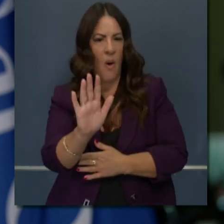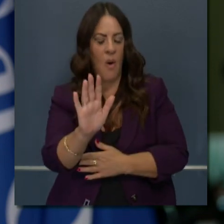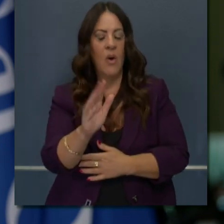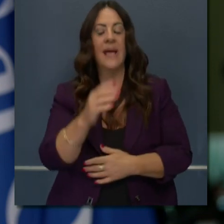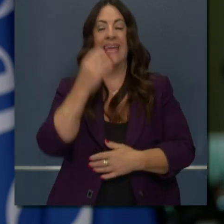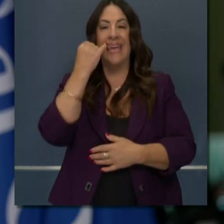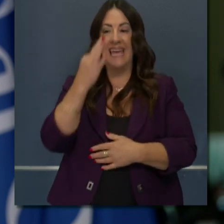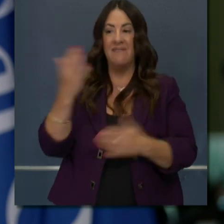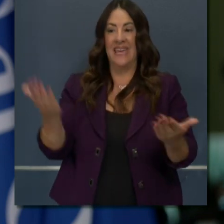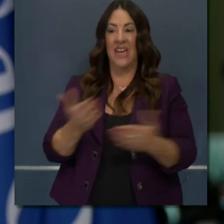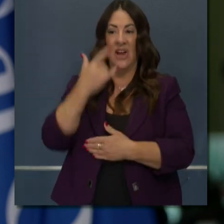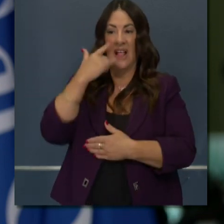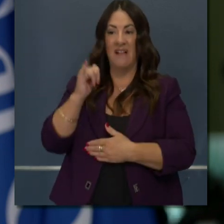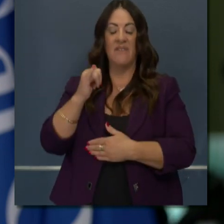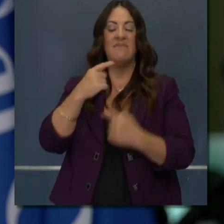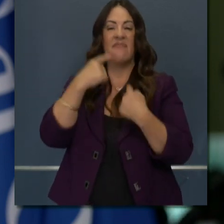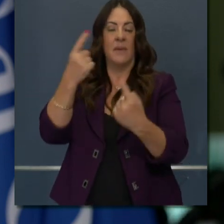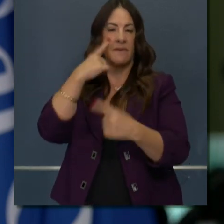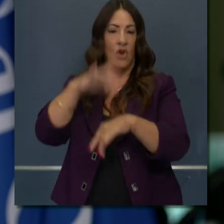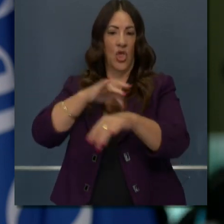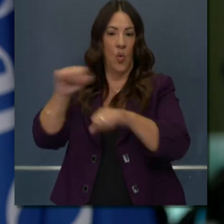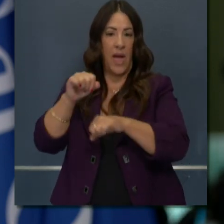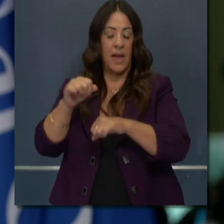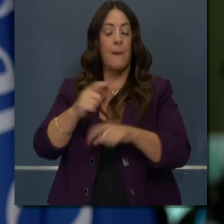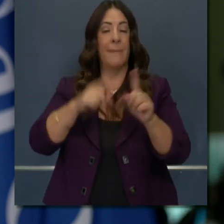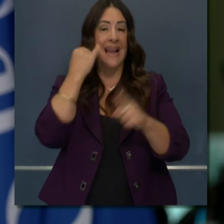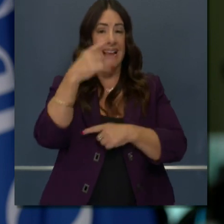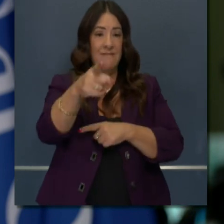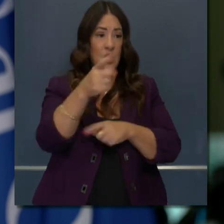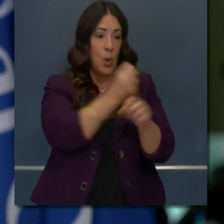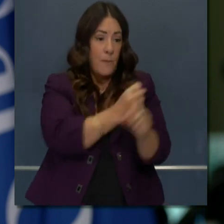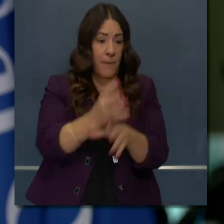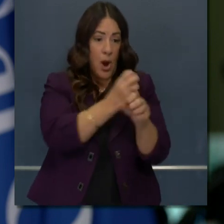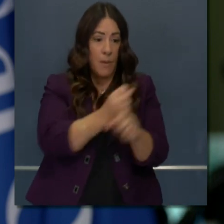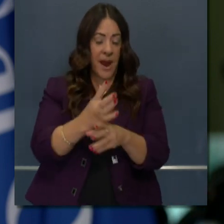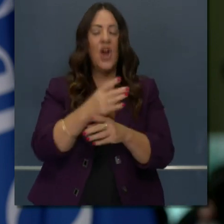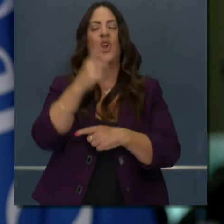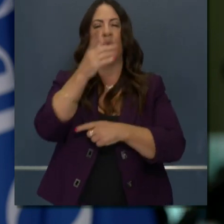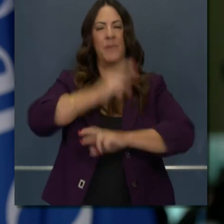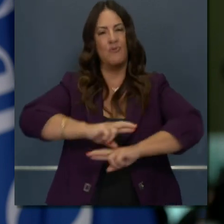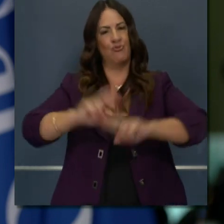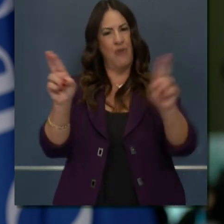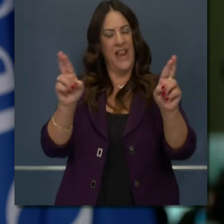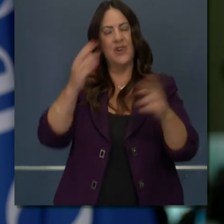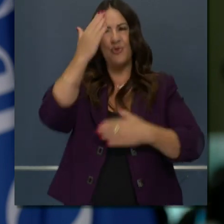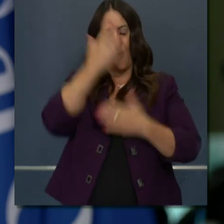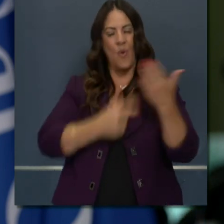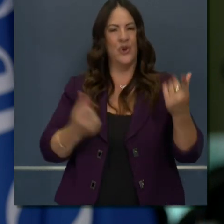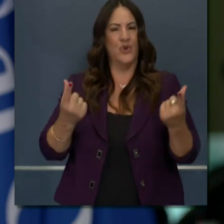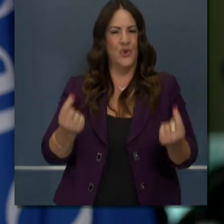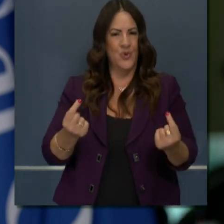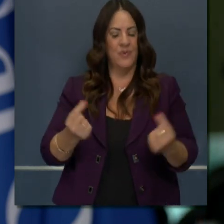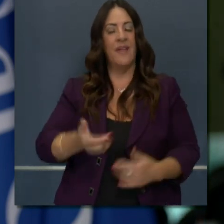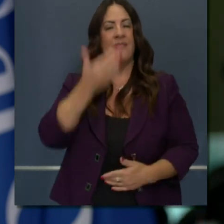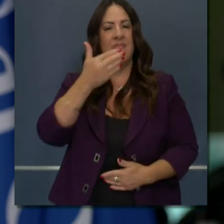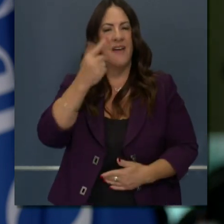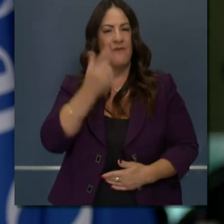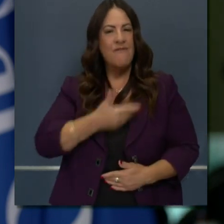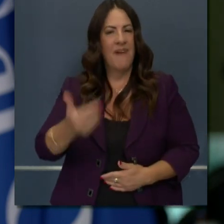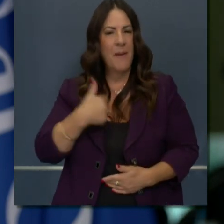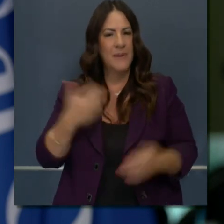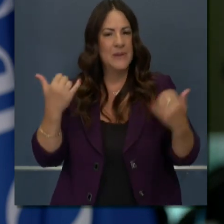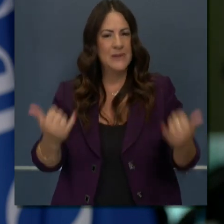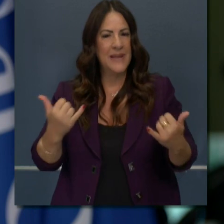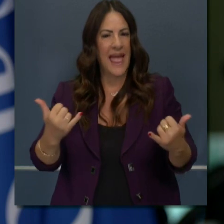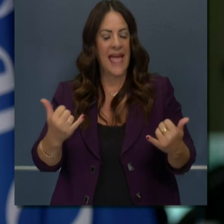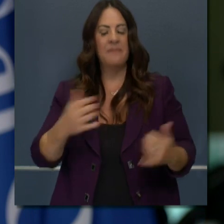but if we're prepared for it, we'll be ready for the next one. Thank you again for having me here today. And I